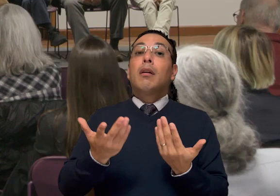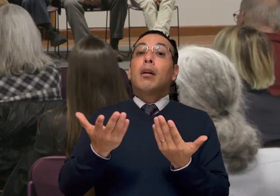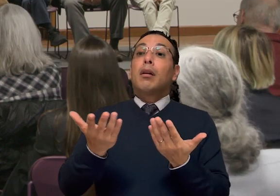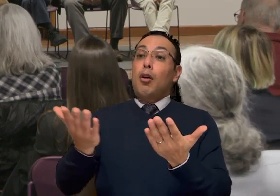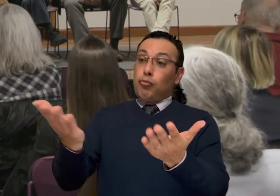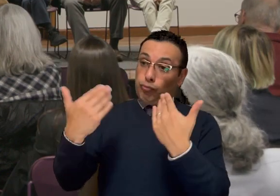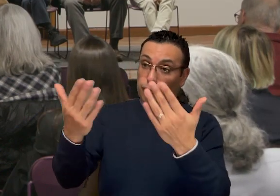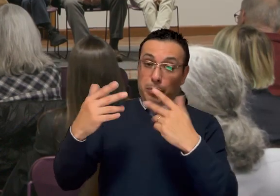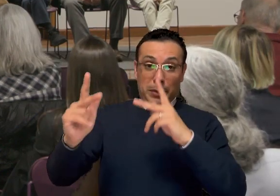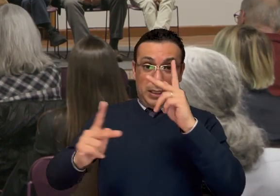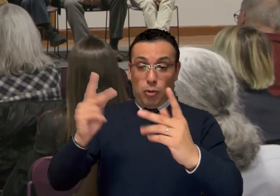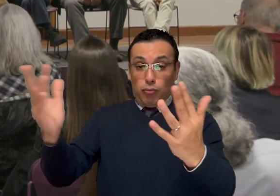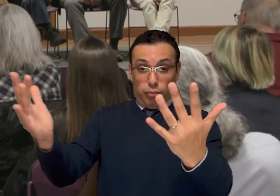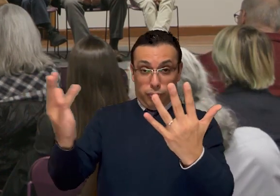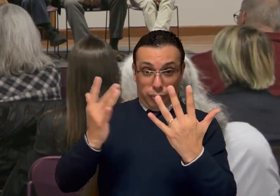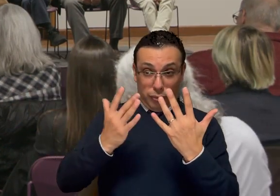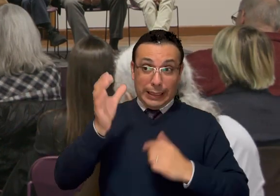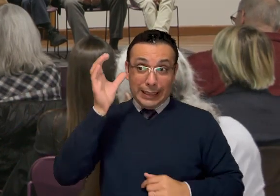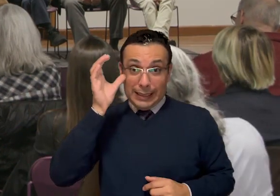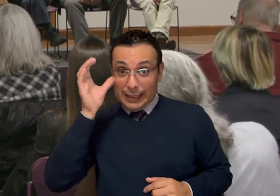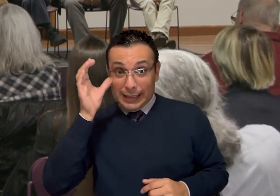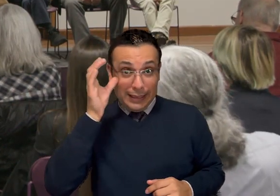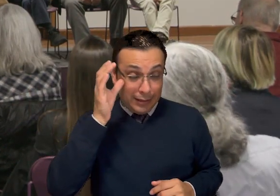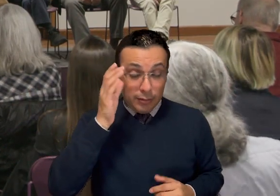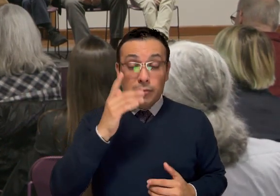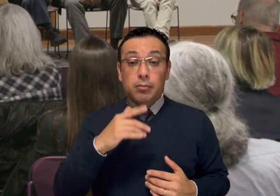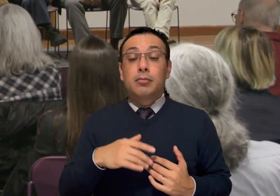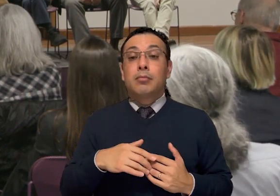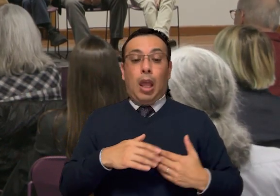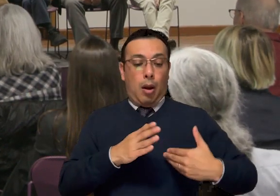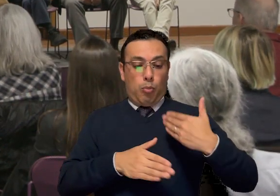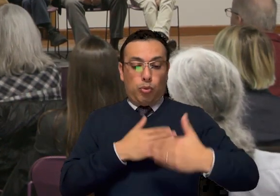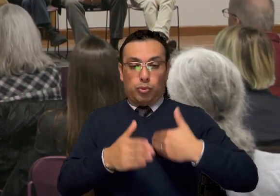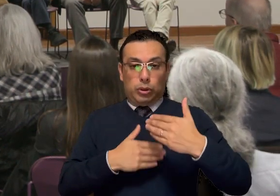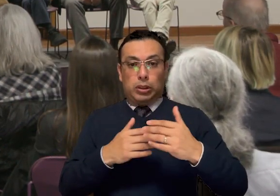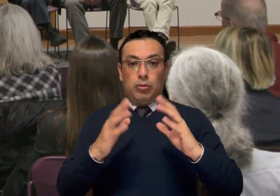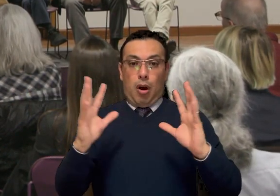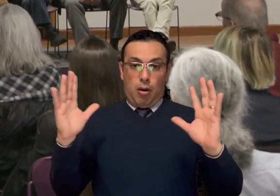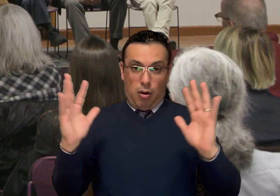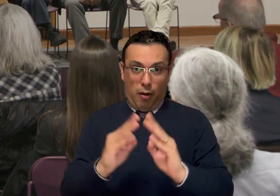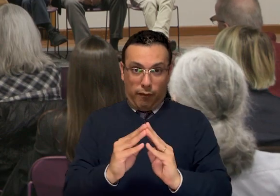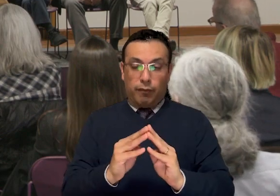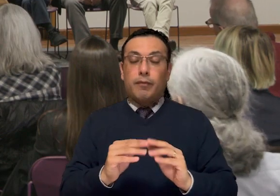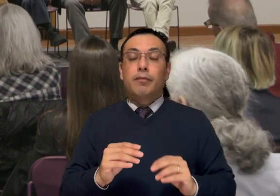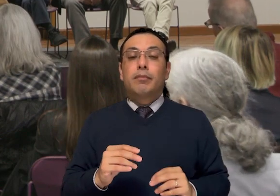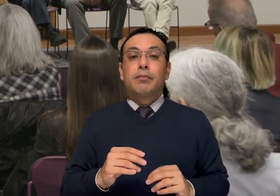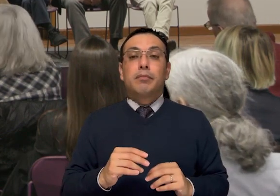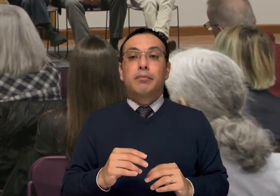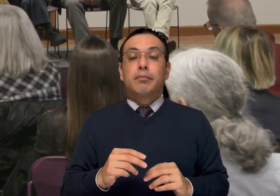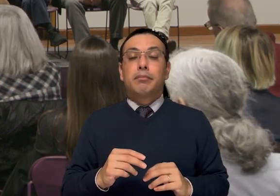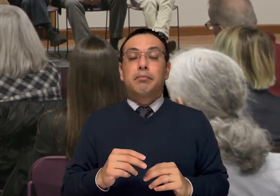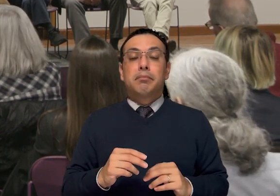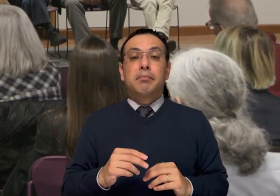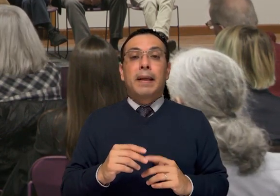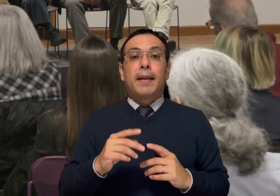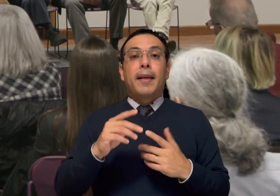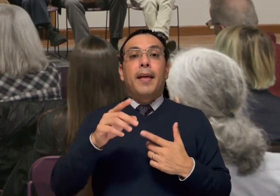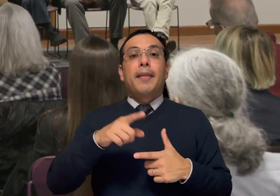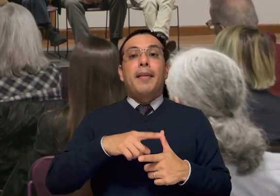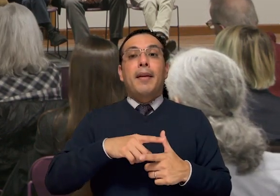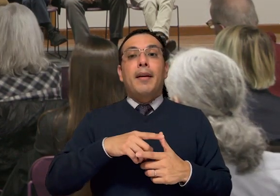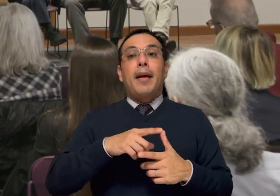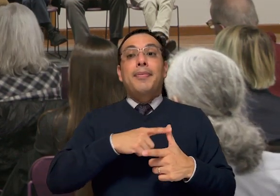that's when the additional analysis of the project to decide ultimately